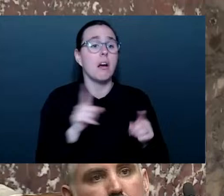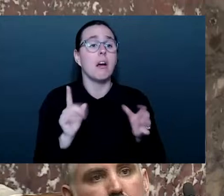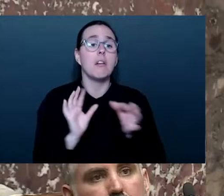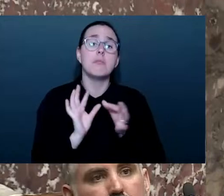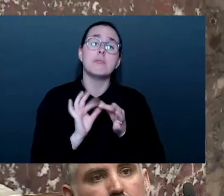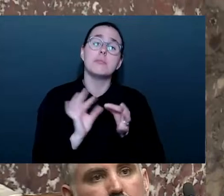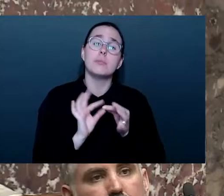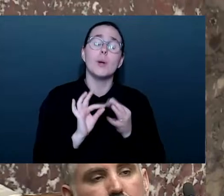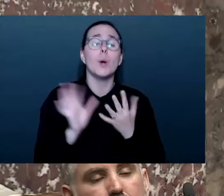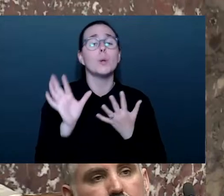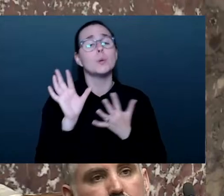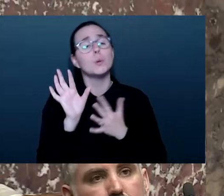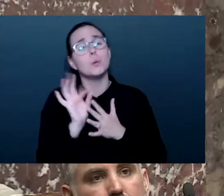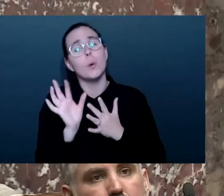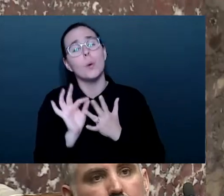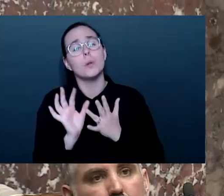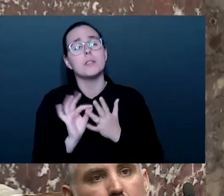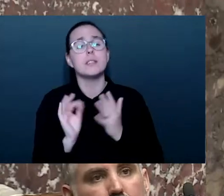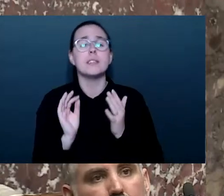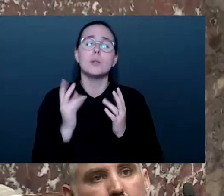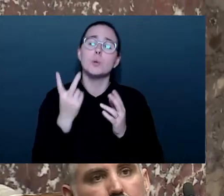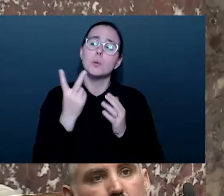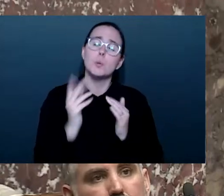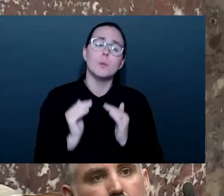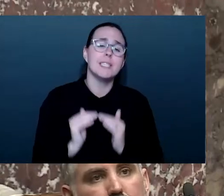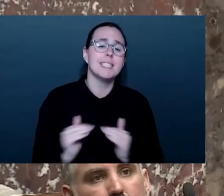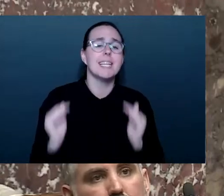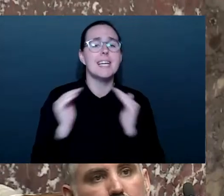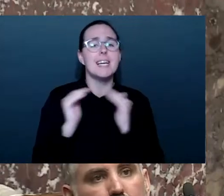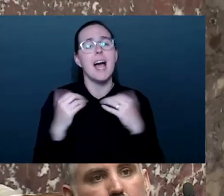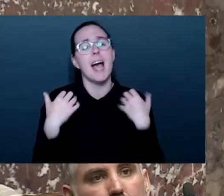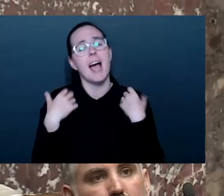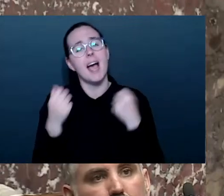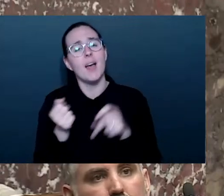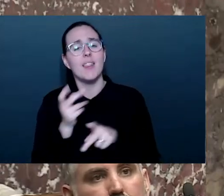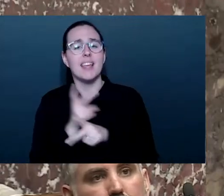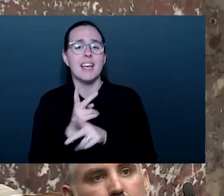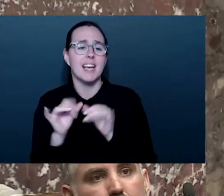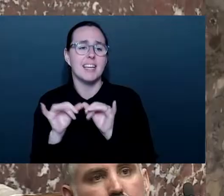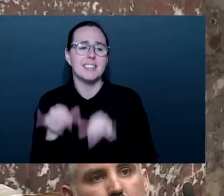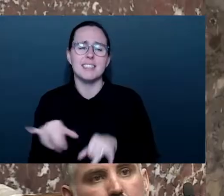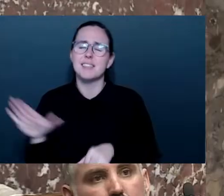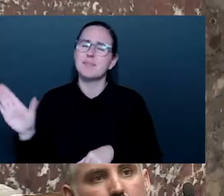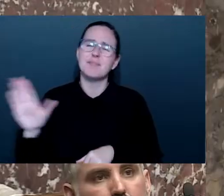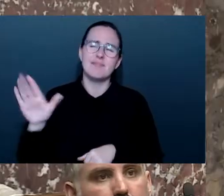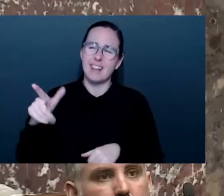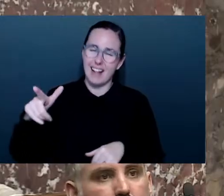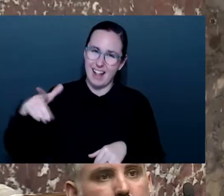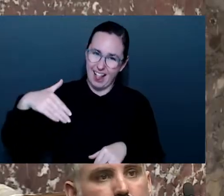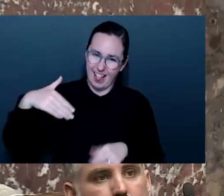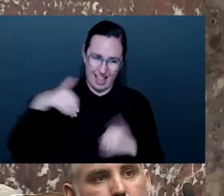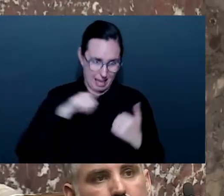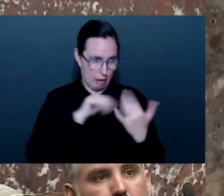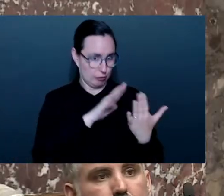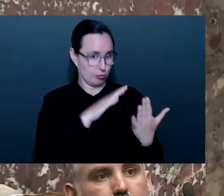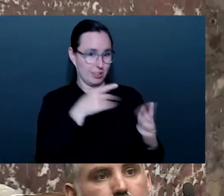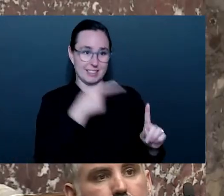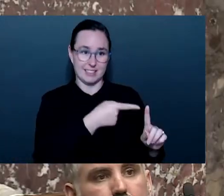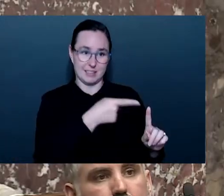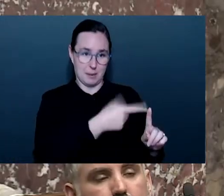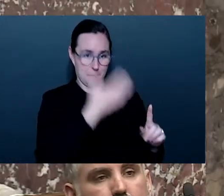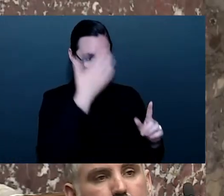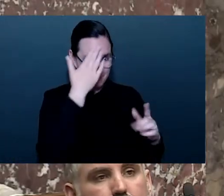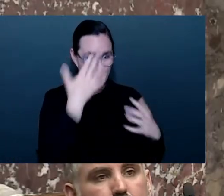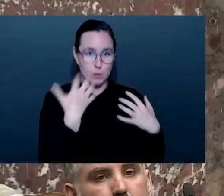address this program that is providing mental health, addiction support, and suicide preventions. My question to the minister is this: will